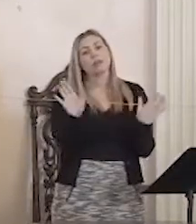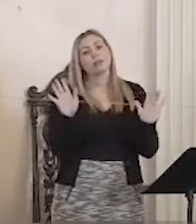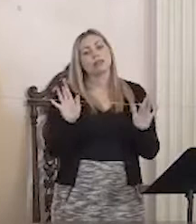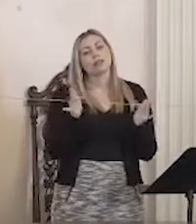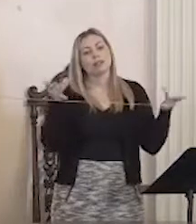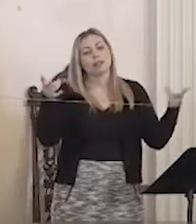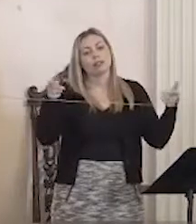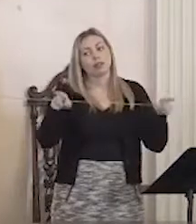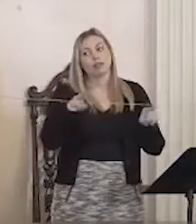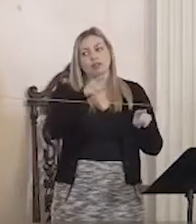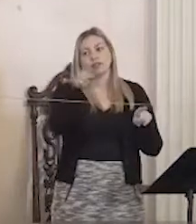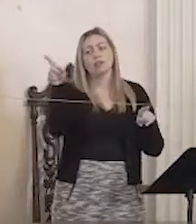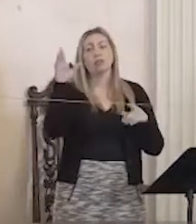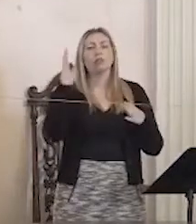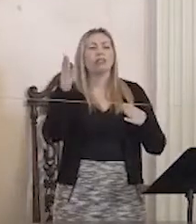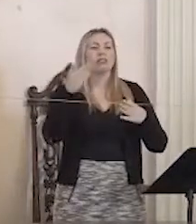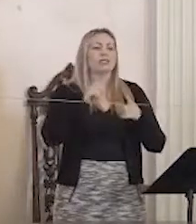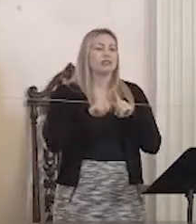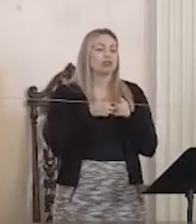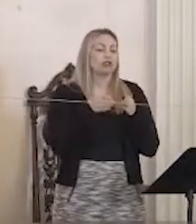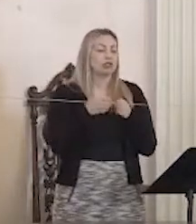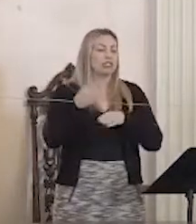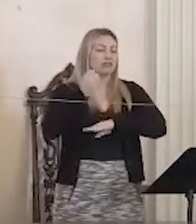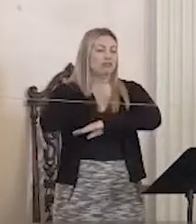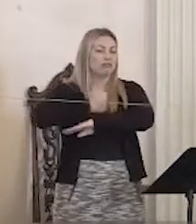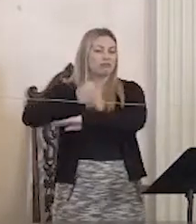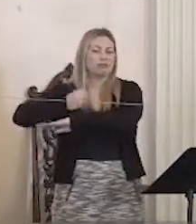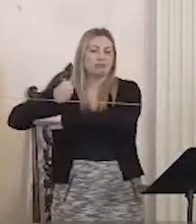event that is closing streets in the morning.